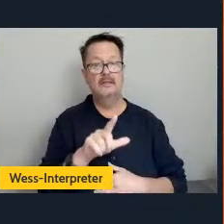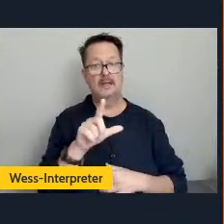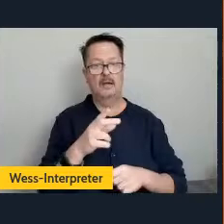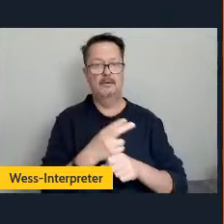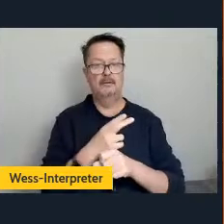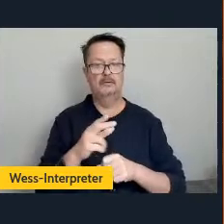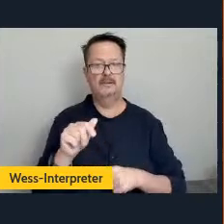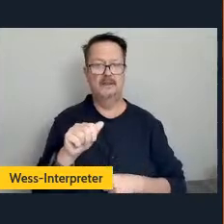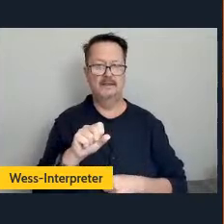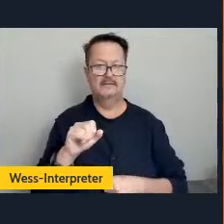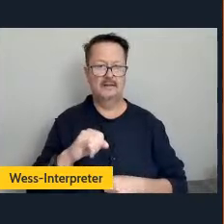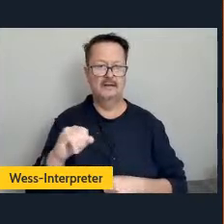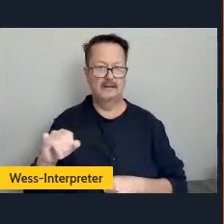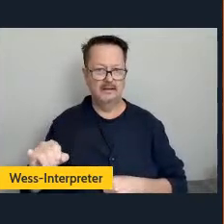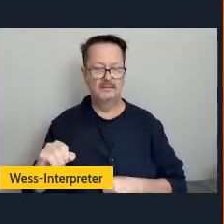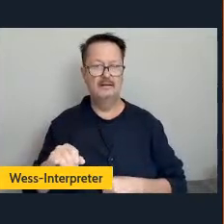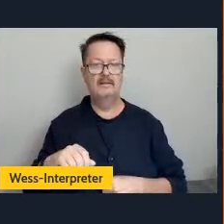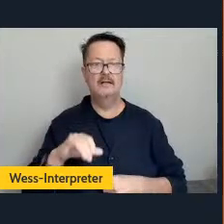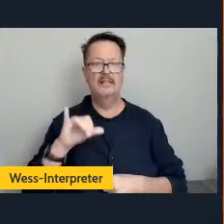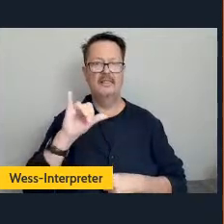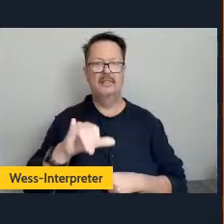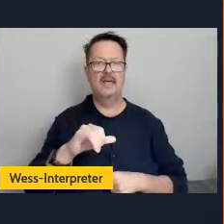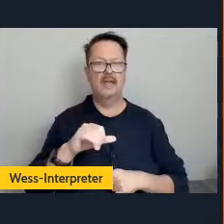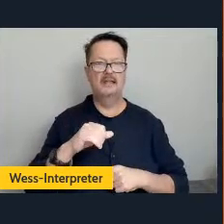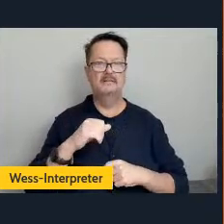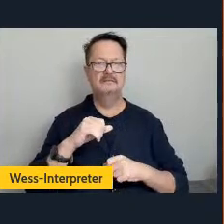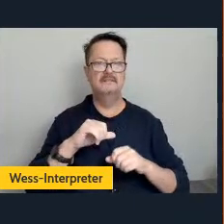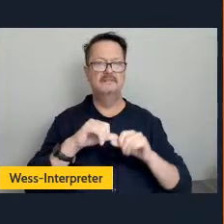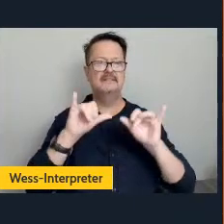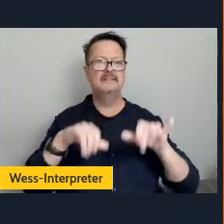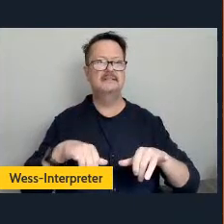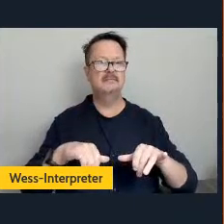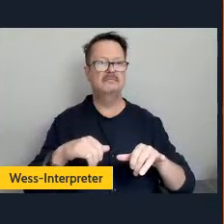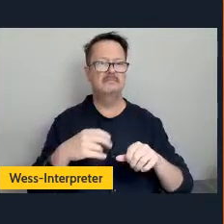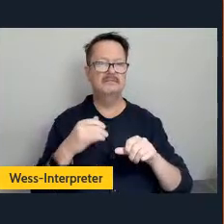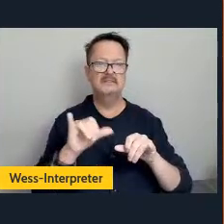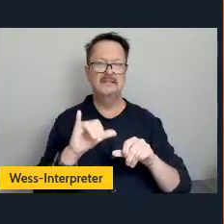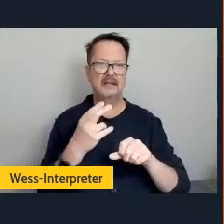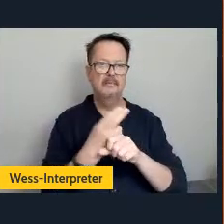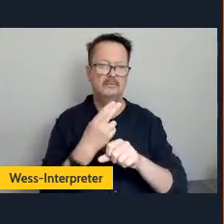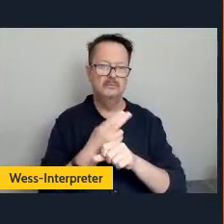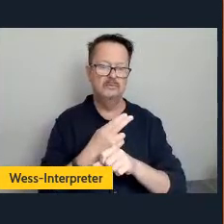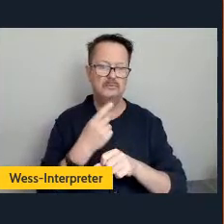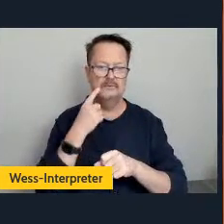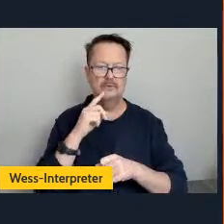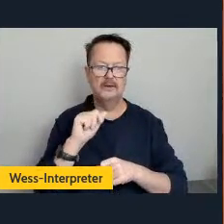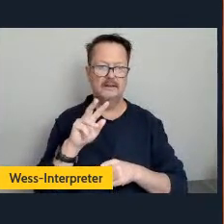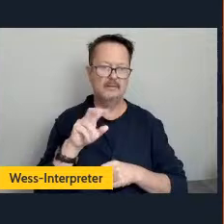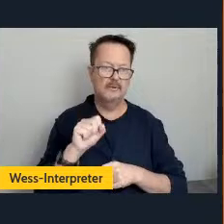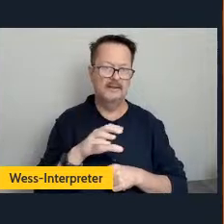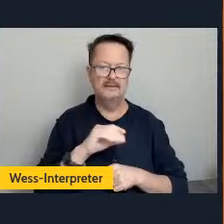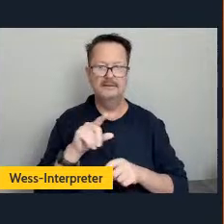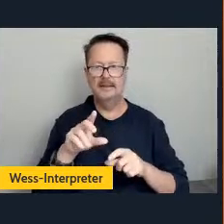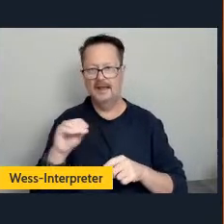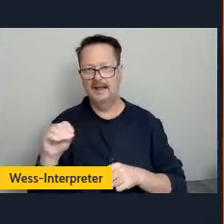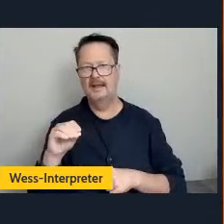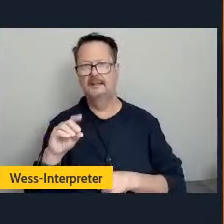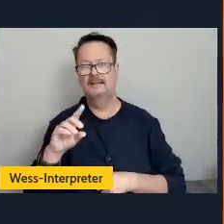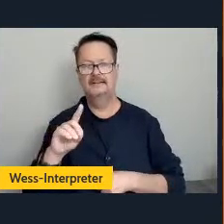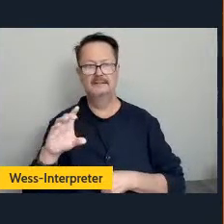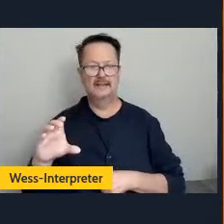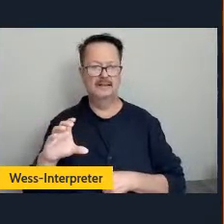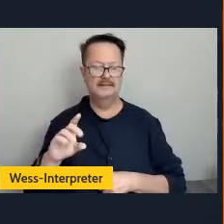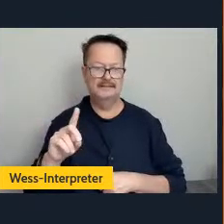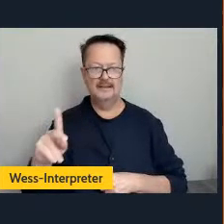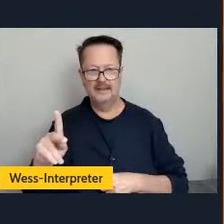JSII, the build system that is the same is used for AWS SDK. So the library is available also